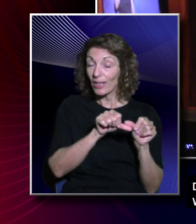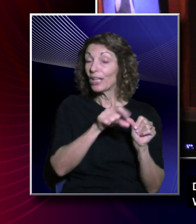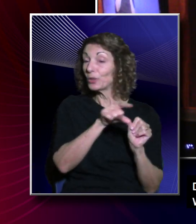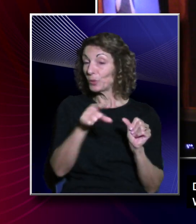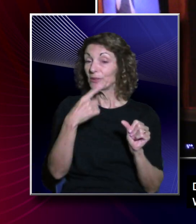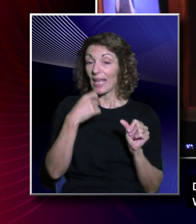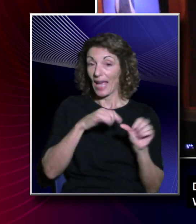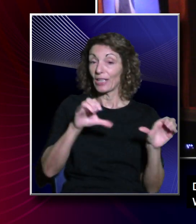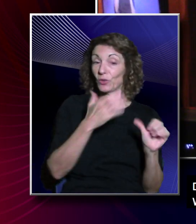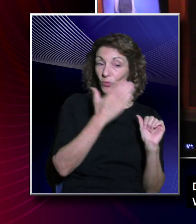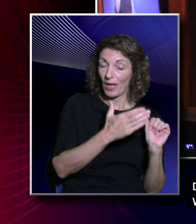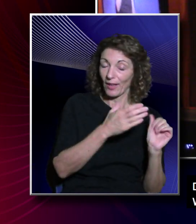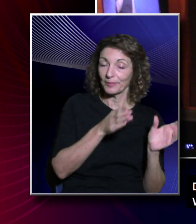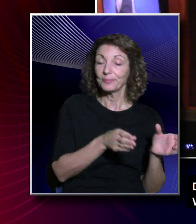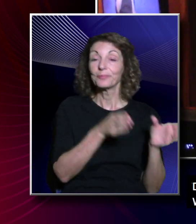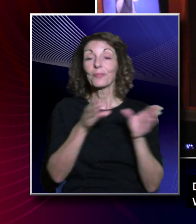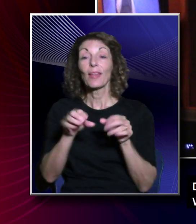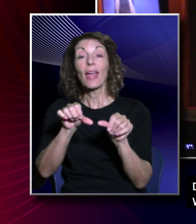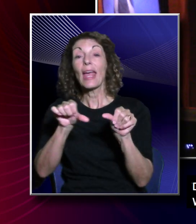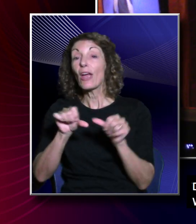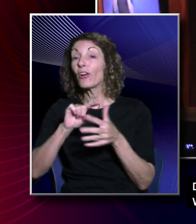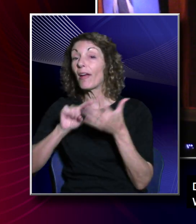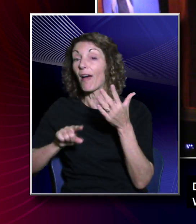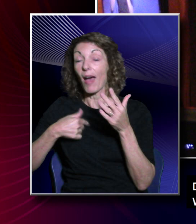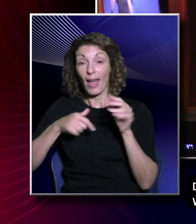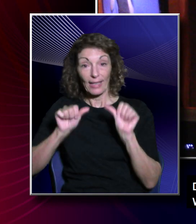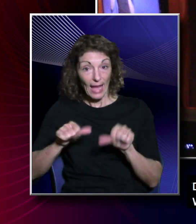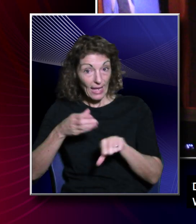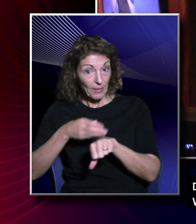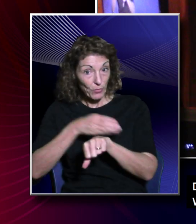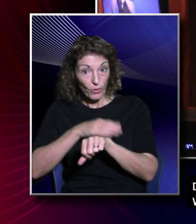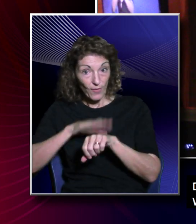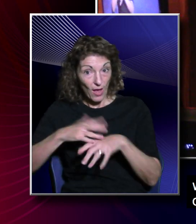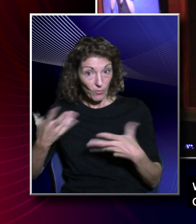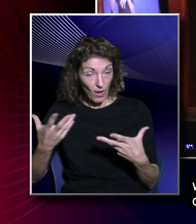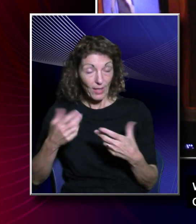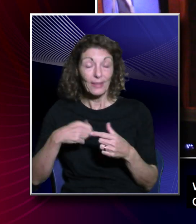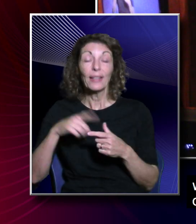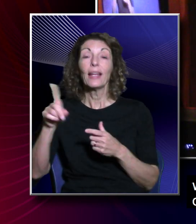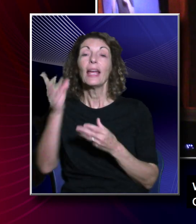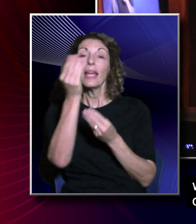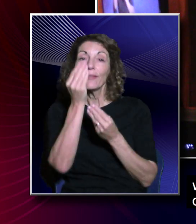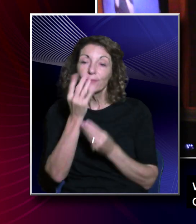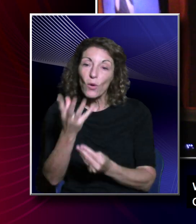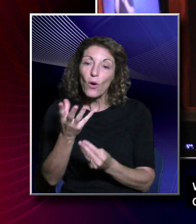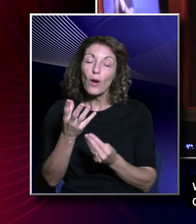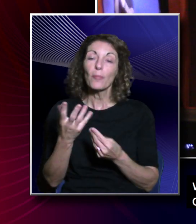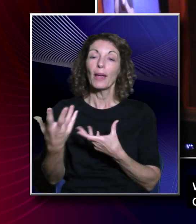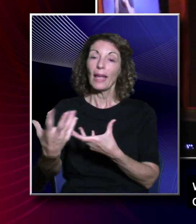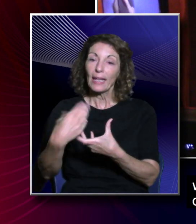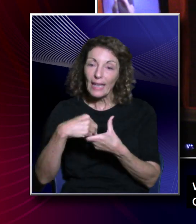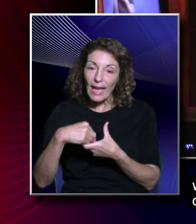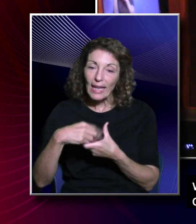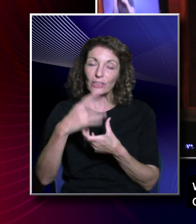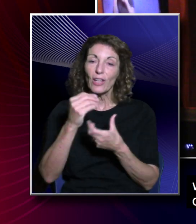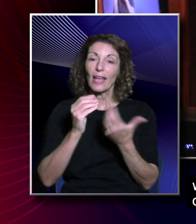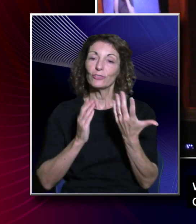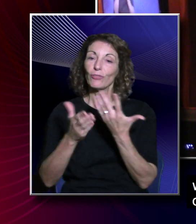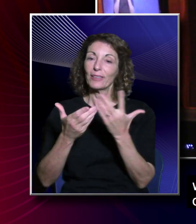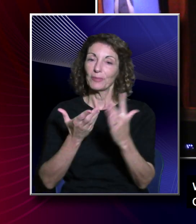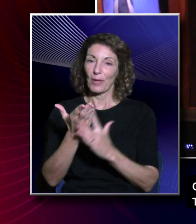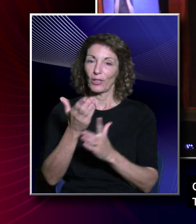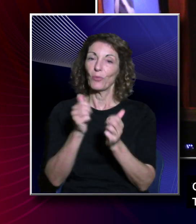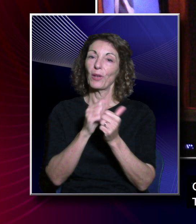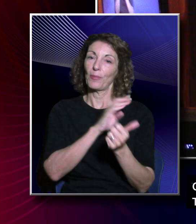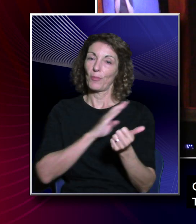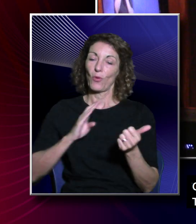Areas that I can be improving on is on informing, engaging, and transparency with the board.